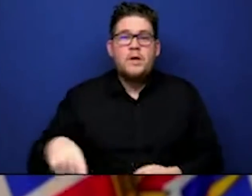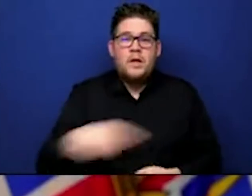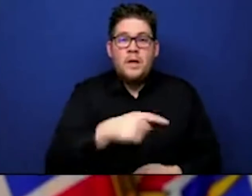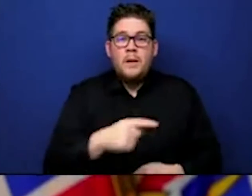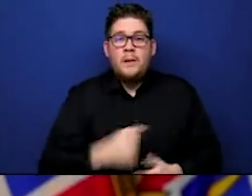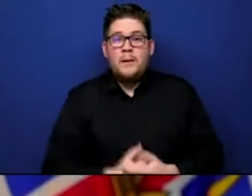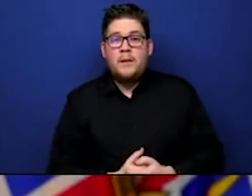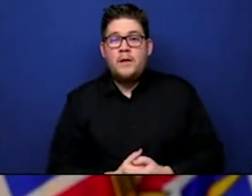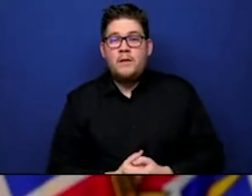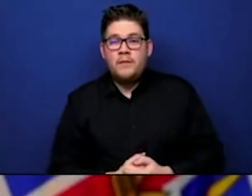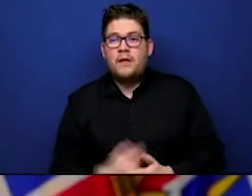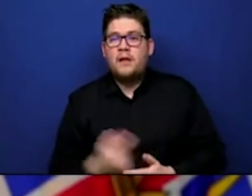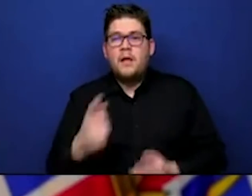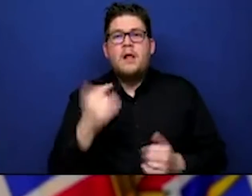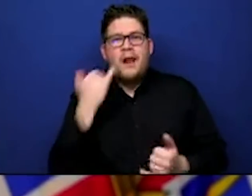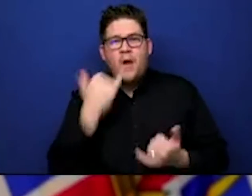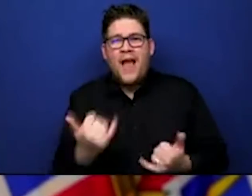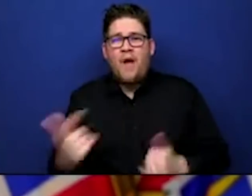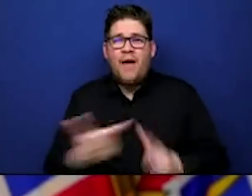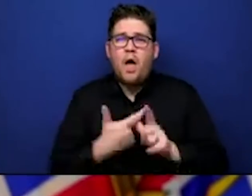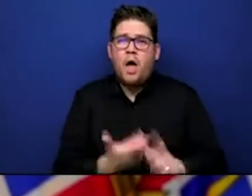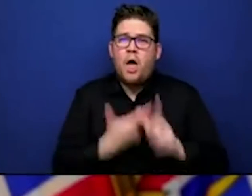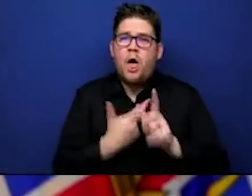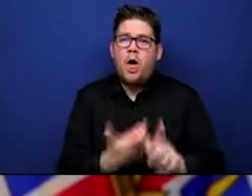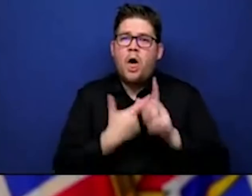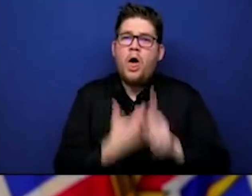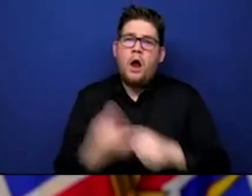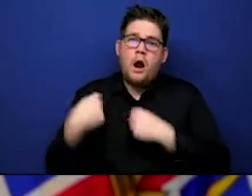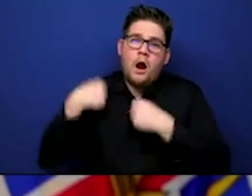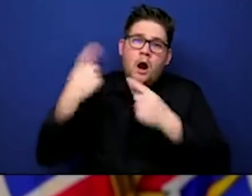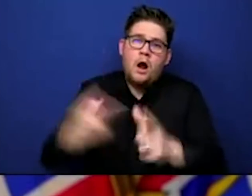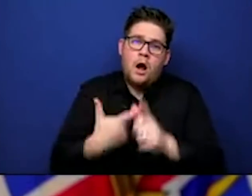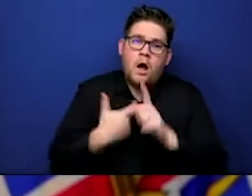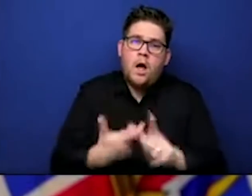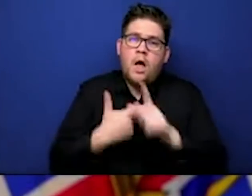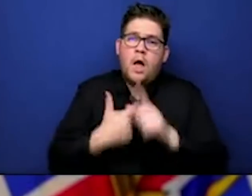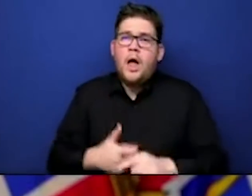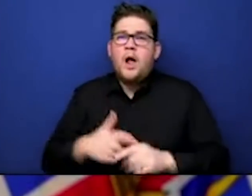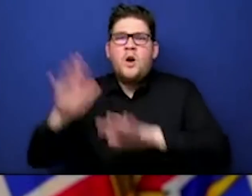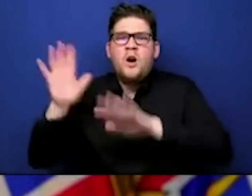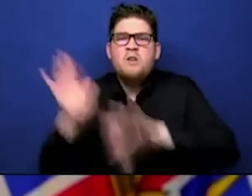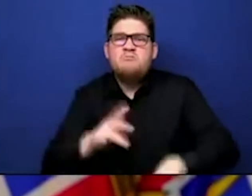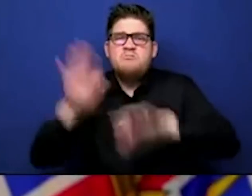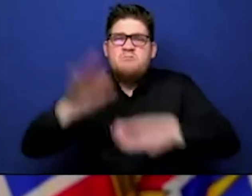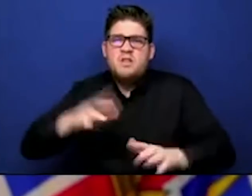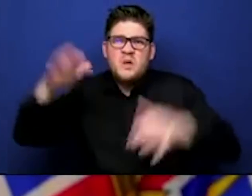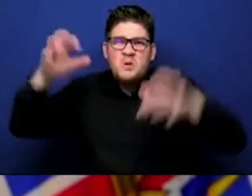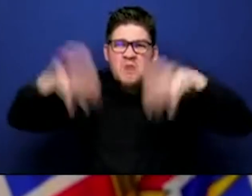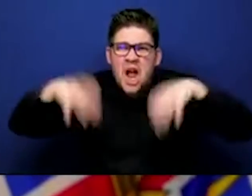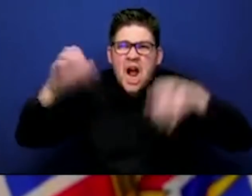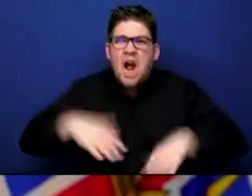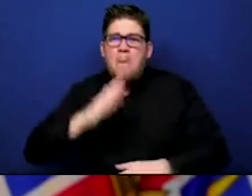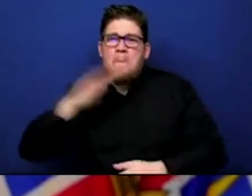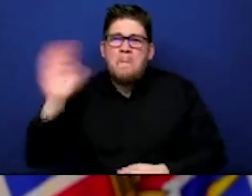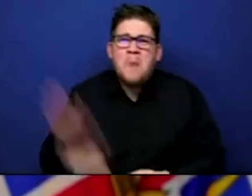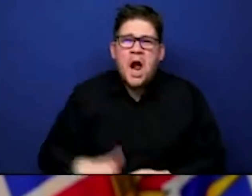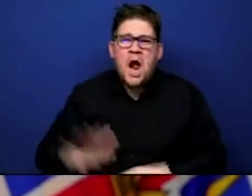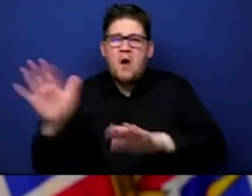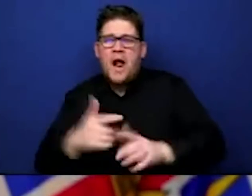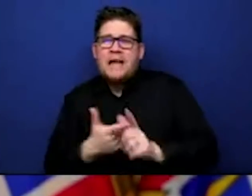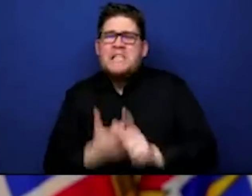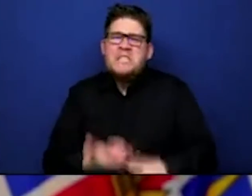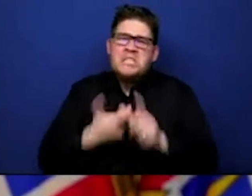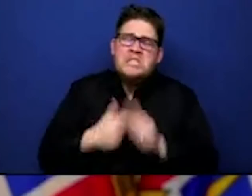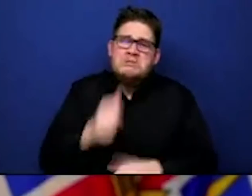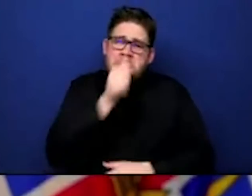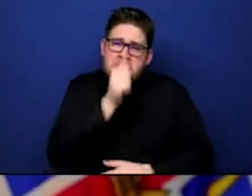for so long, it's so easy to get discouraged, to get angry, to get frustrated. And now more